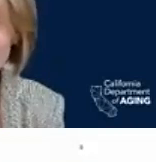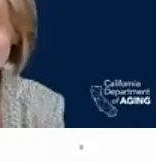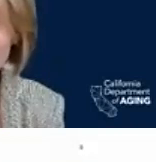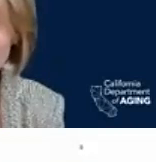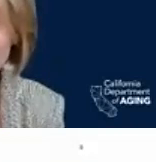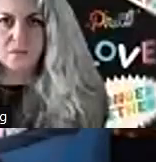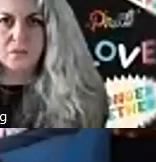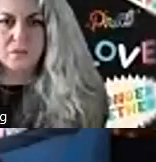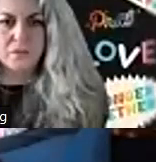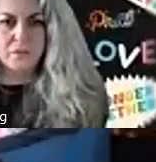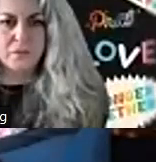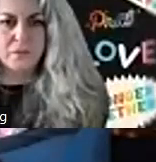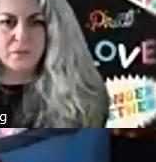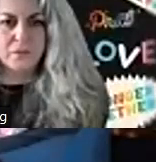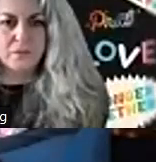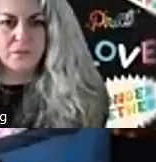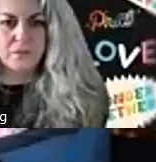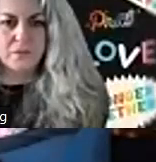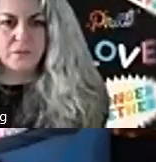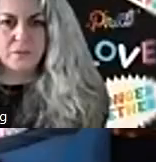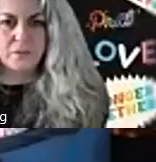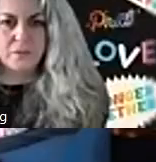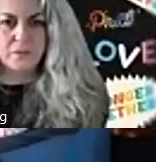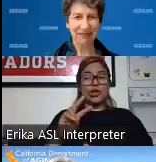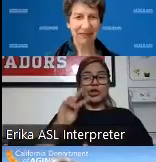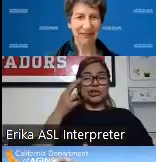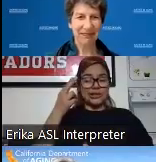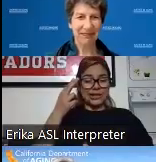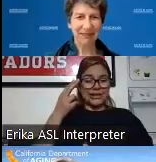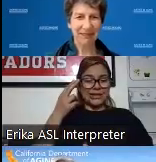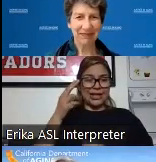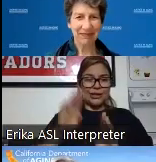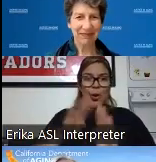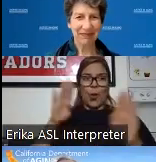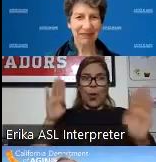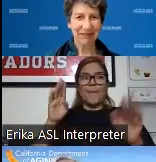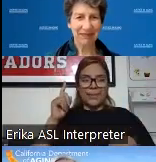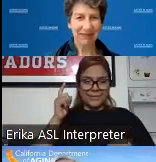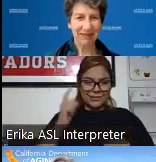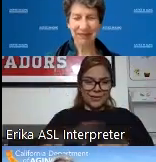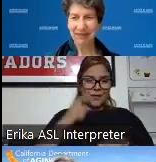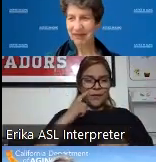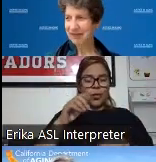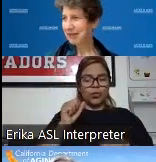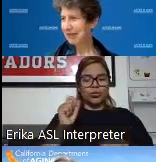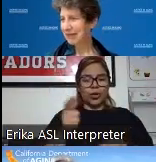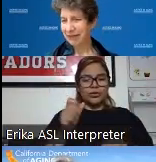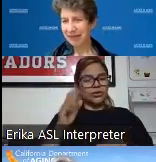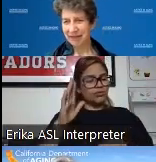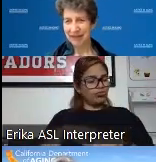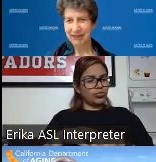you. This is our second public comment for the day. Just want to remind you, 2-minute